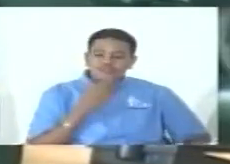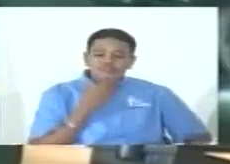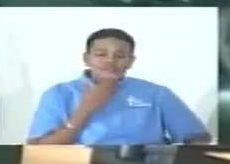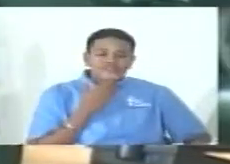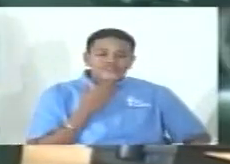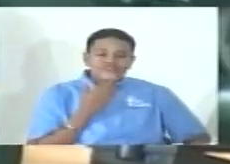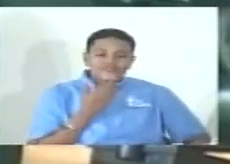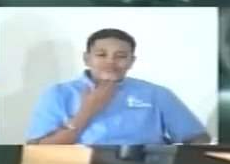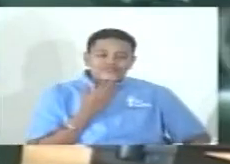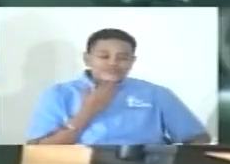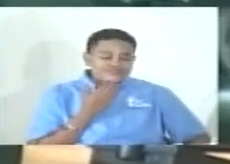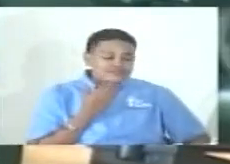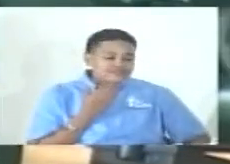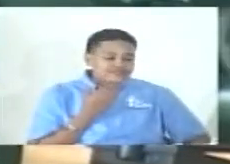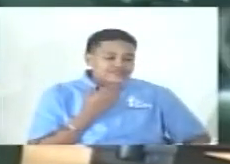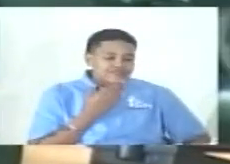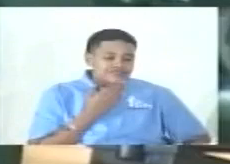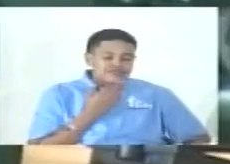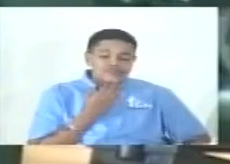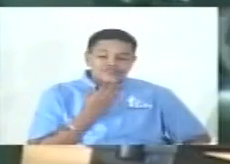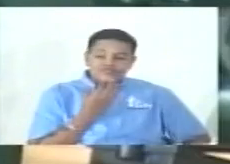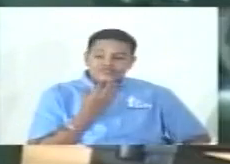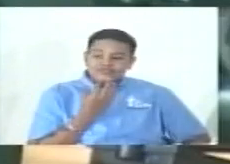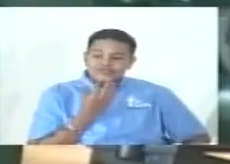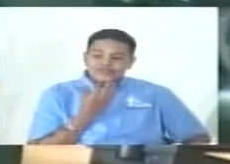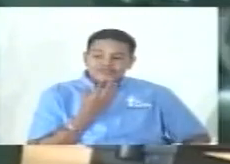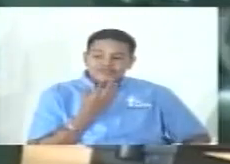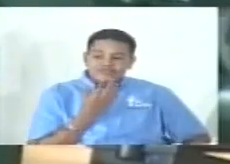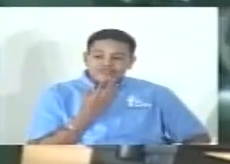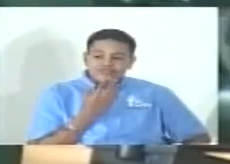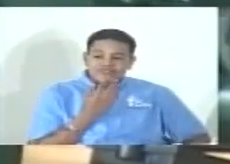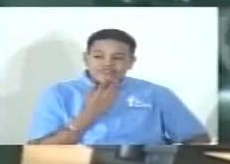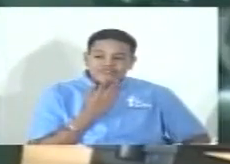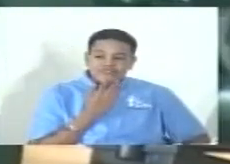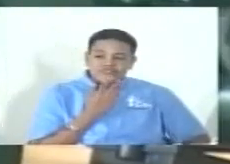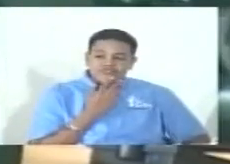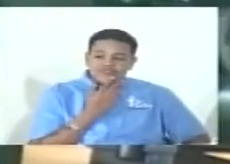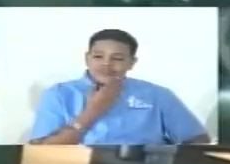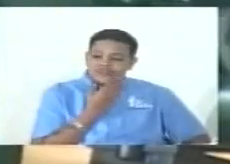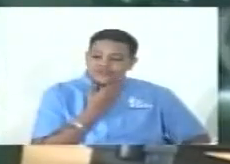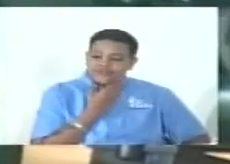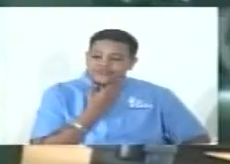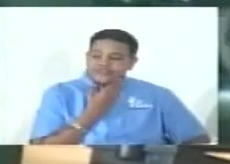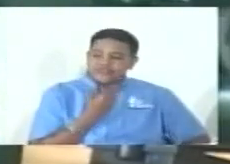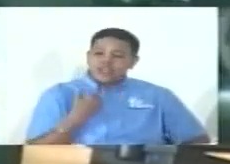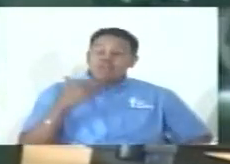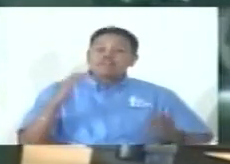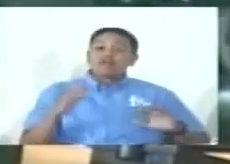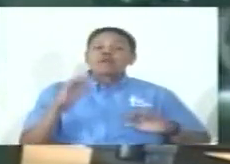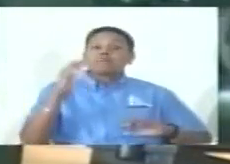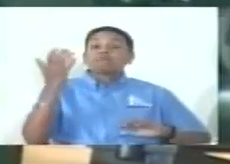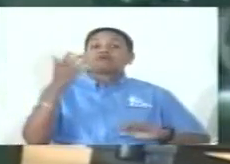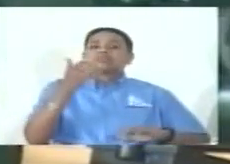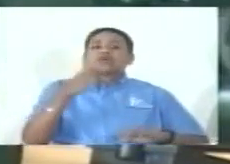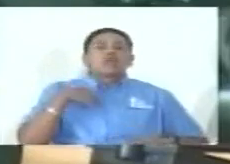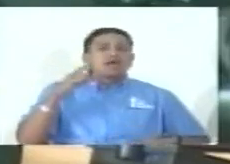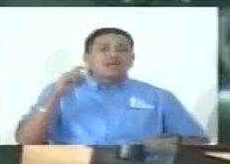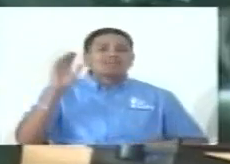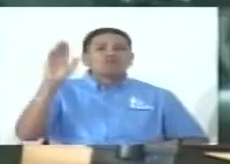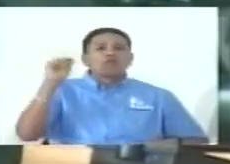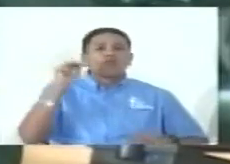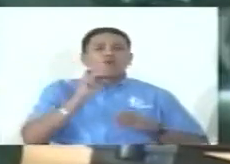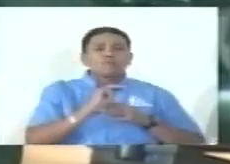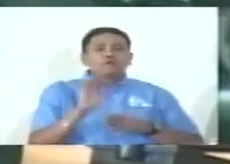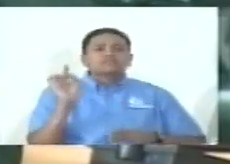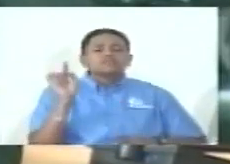having a dispute there that we had to get the minister involved. And there was no way